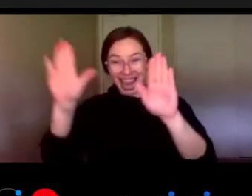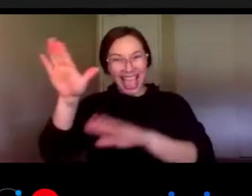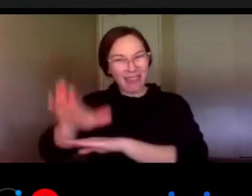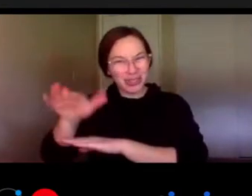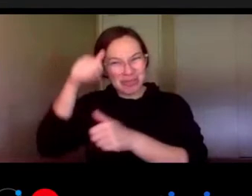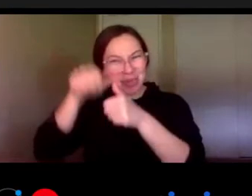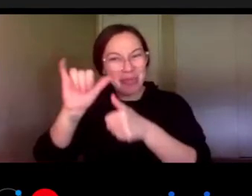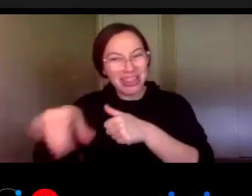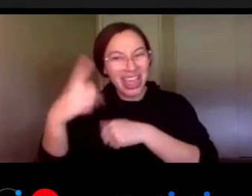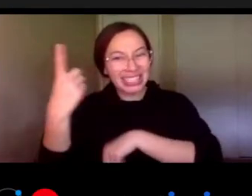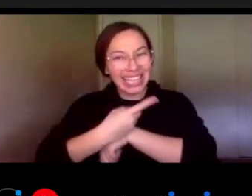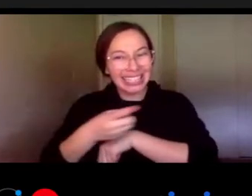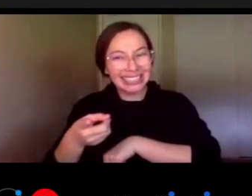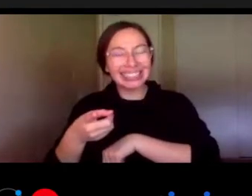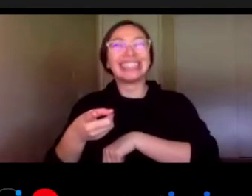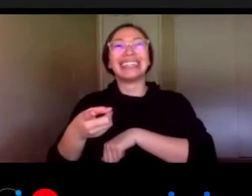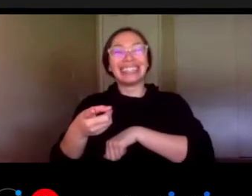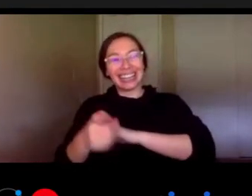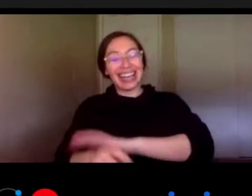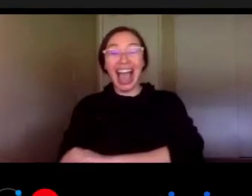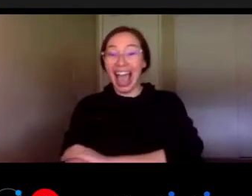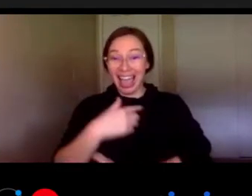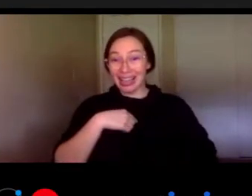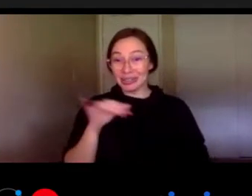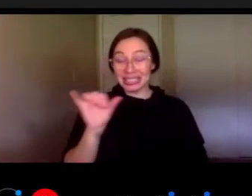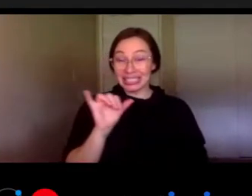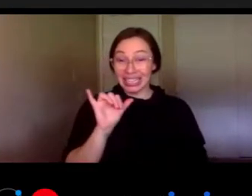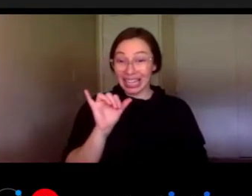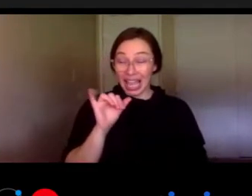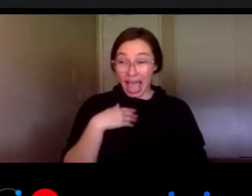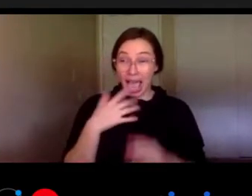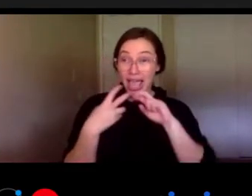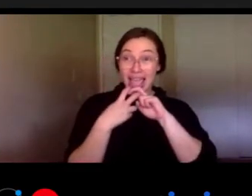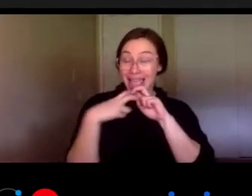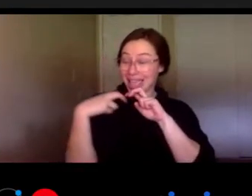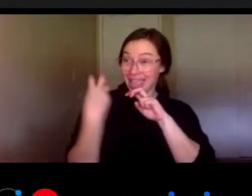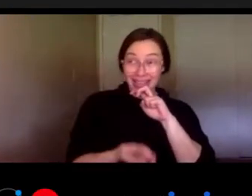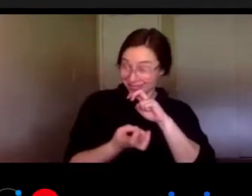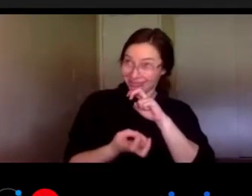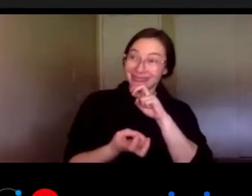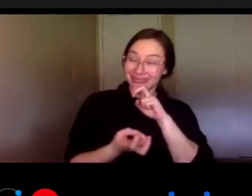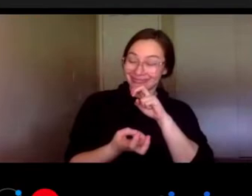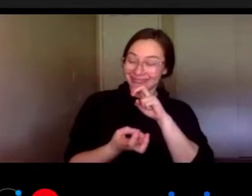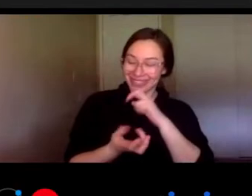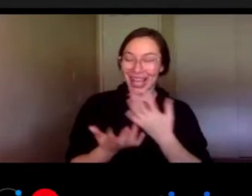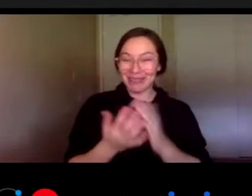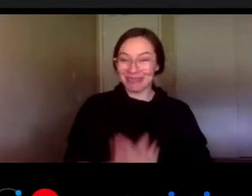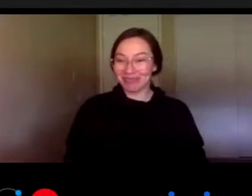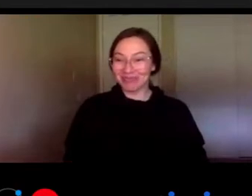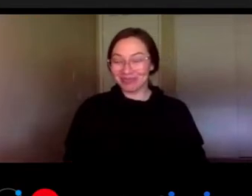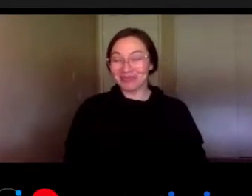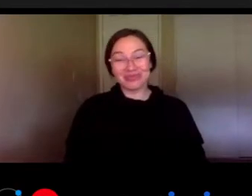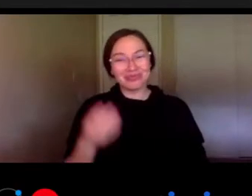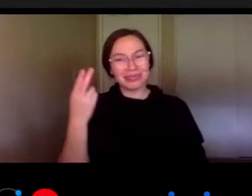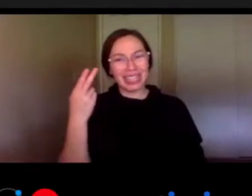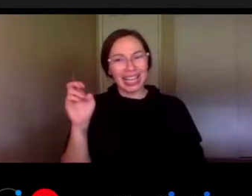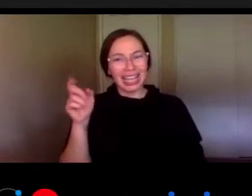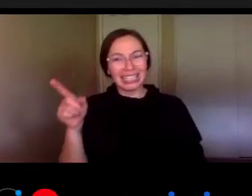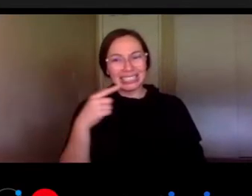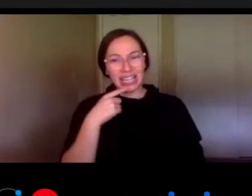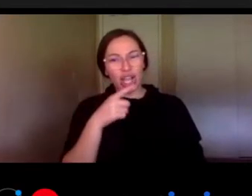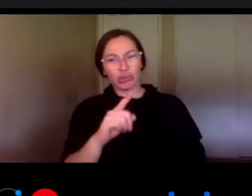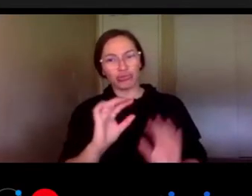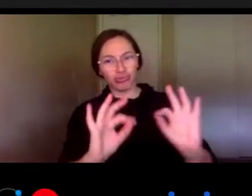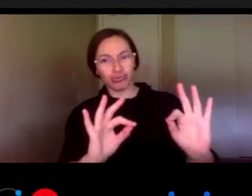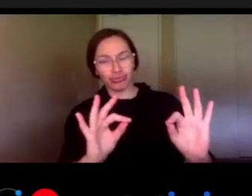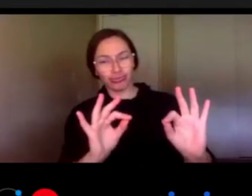that date? I was like in beyond shock. And he said, you're good here